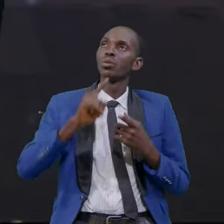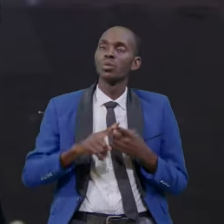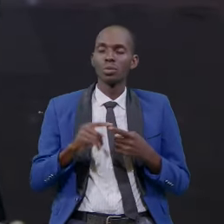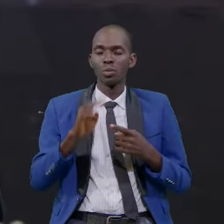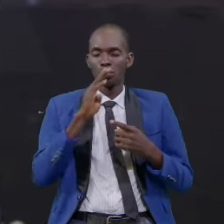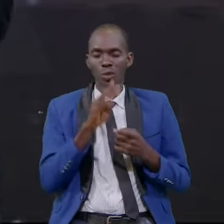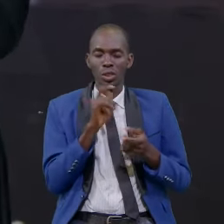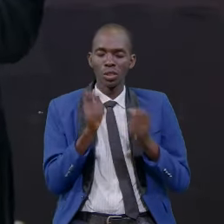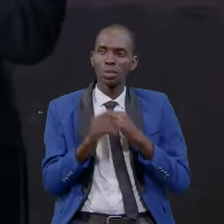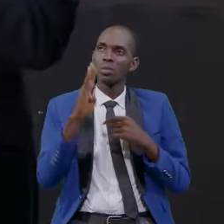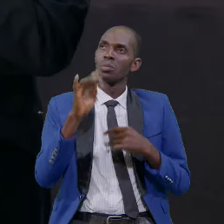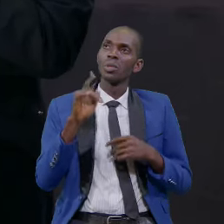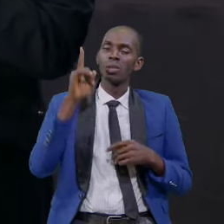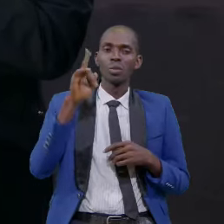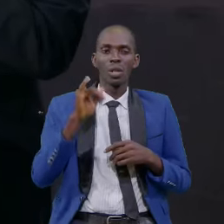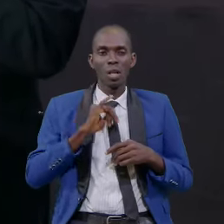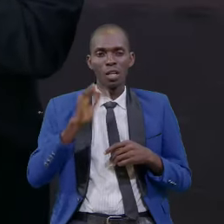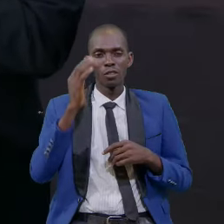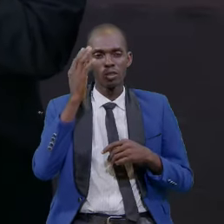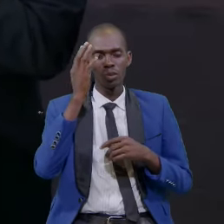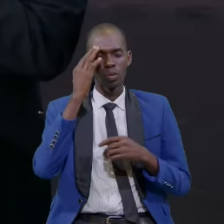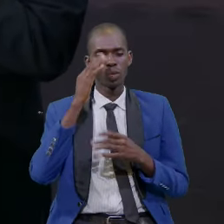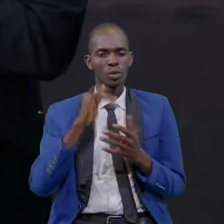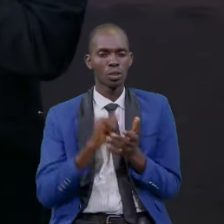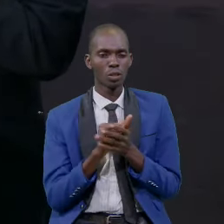soon, the man of God will come.